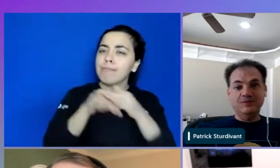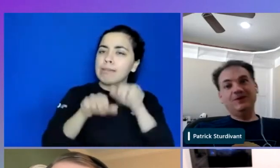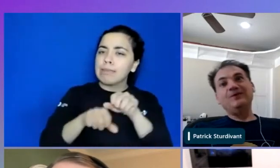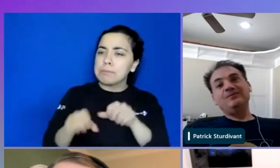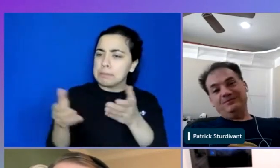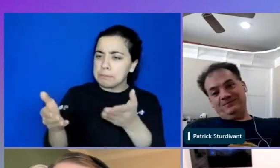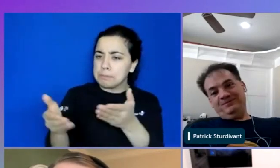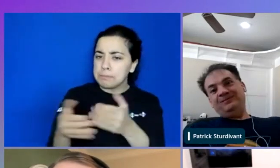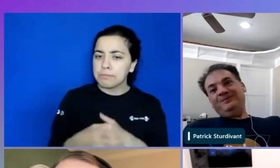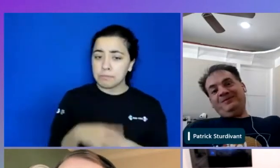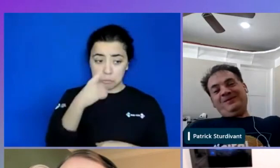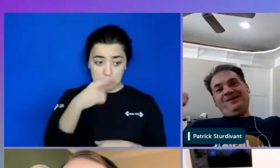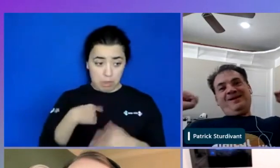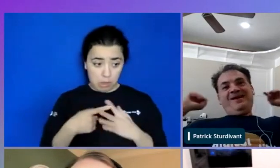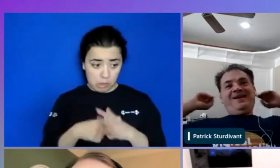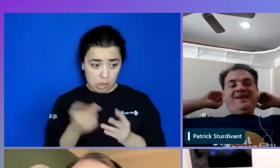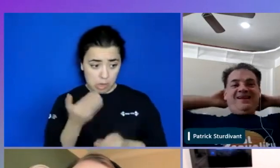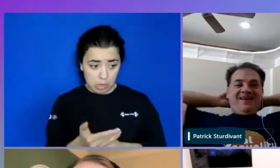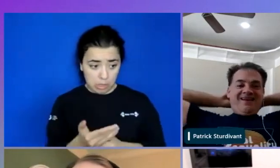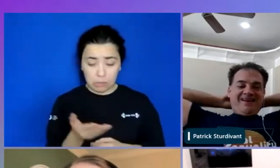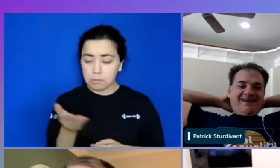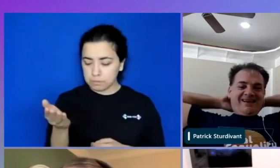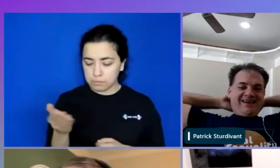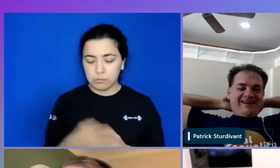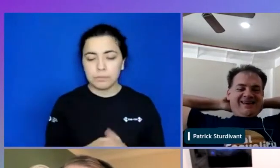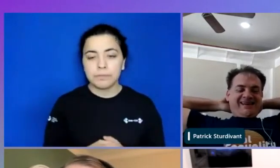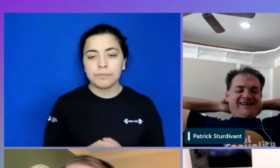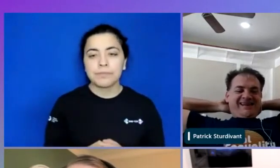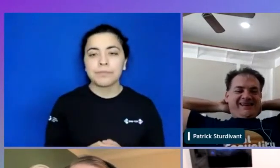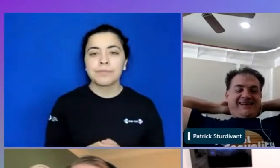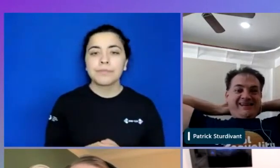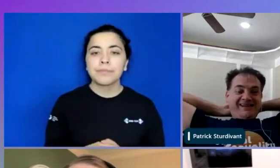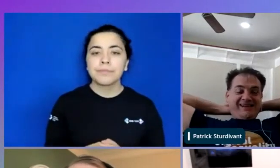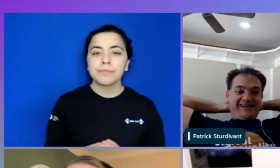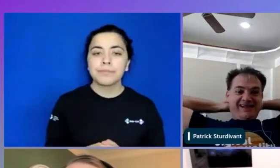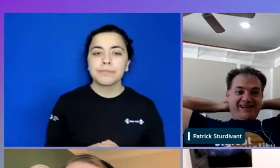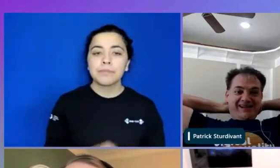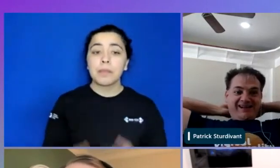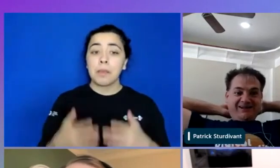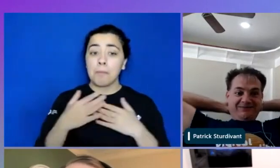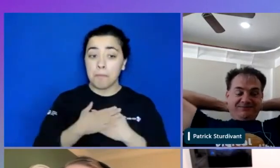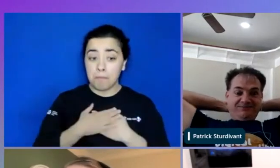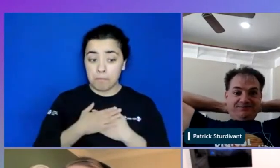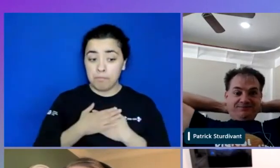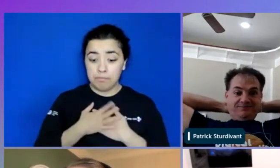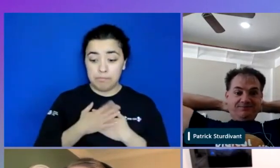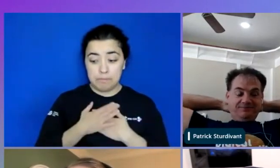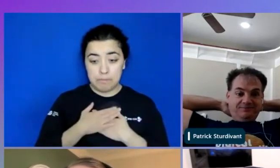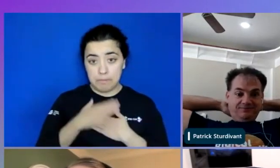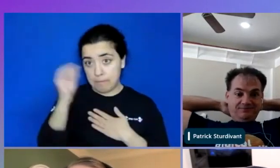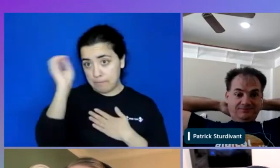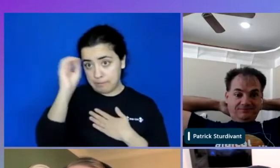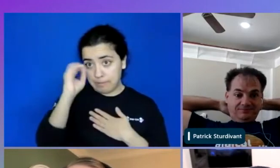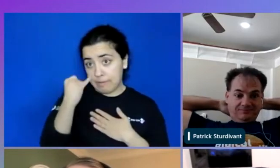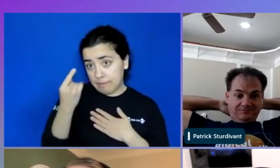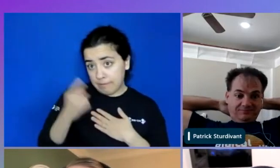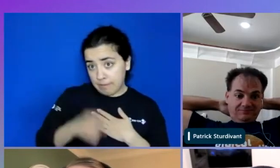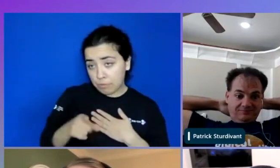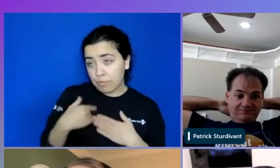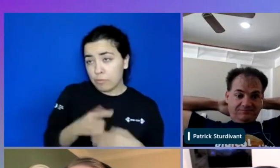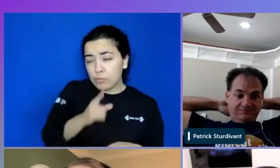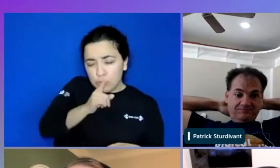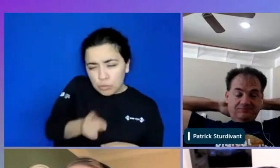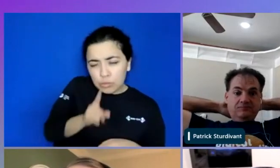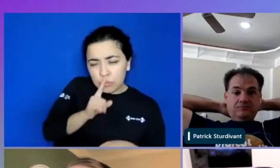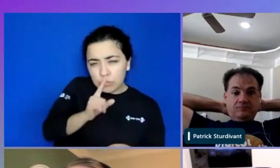quick? So in my personal opinion, if you're able to have a true